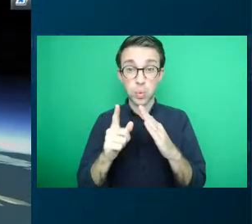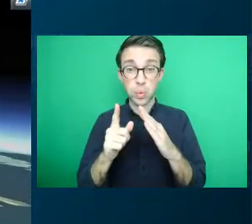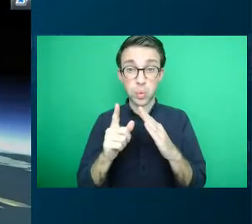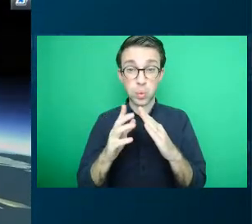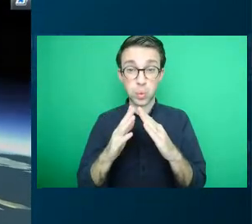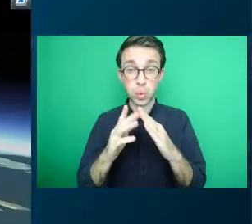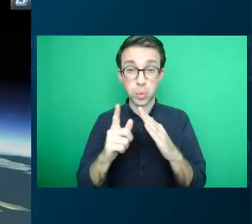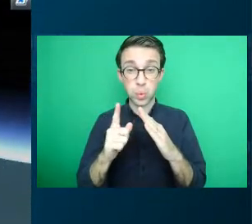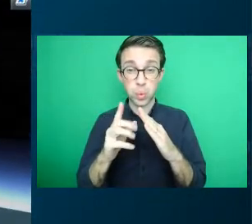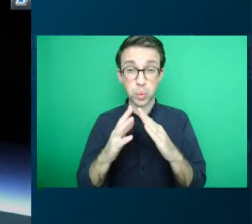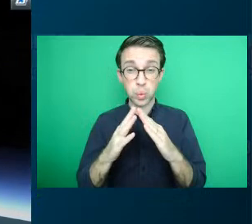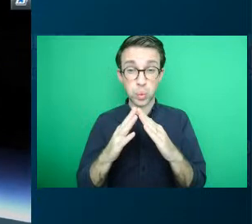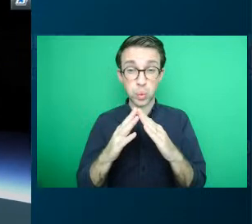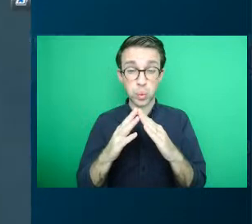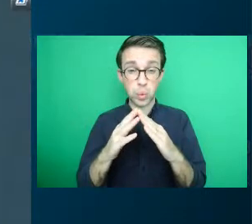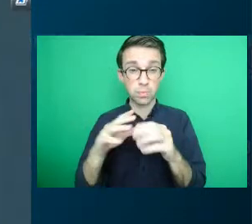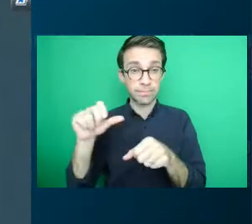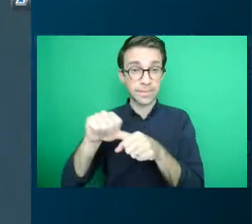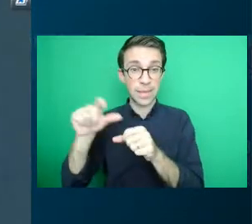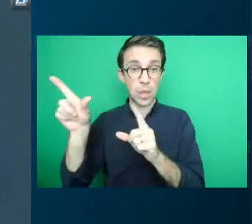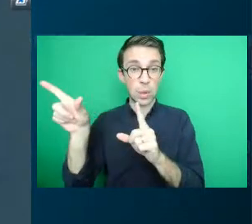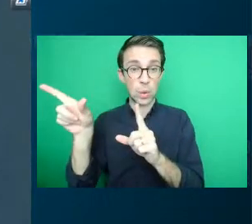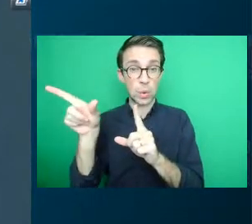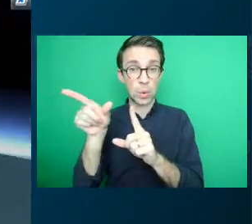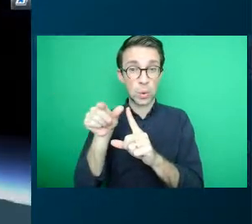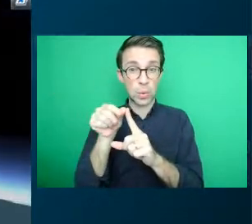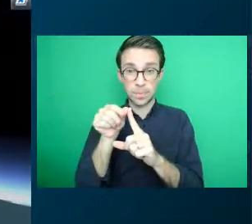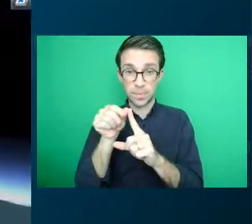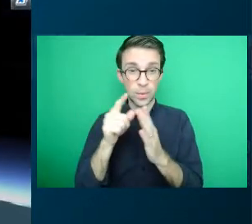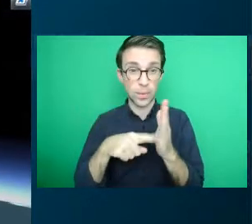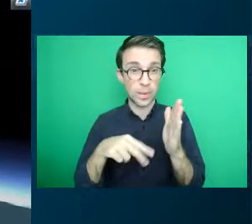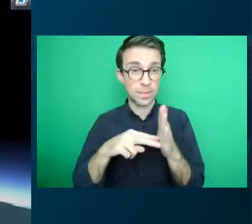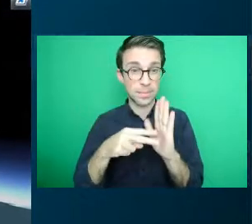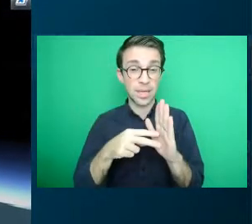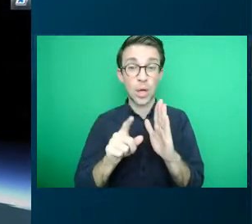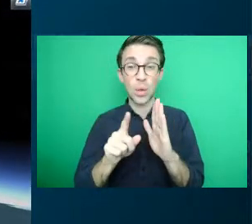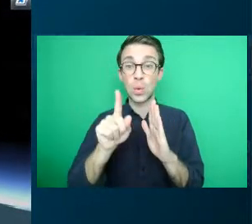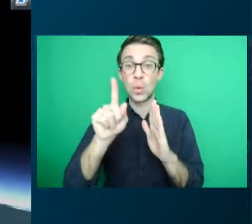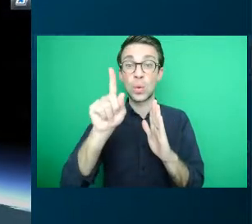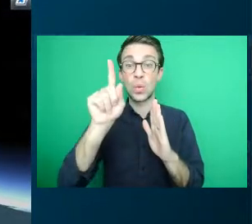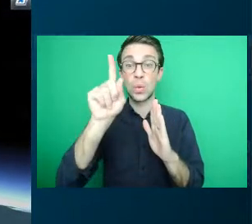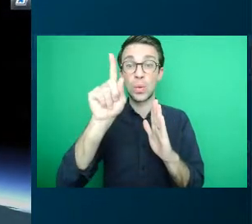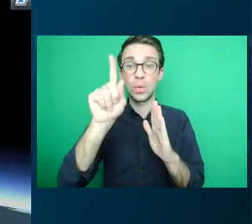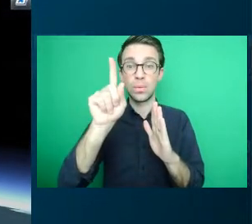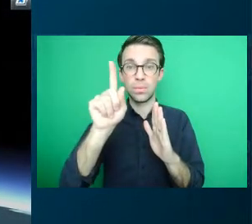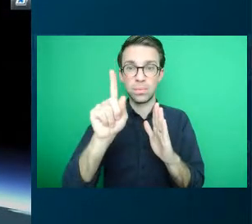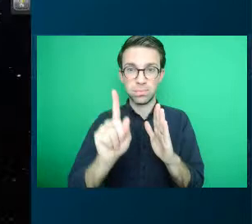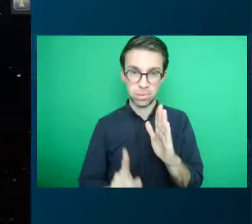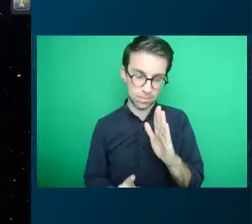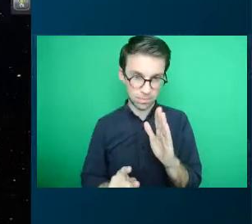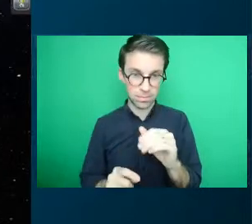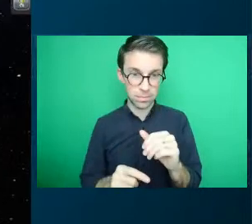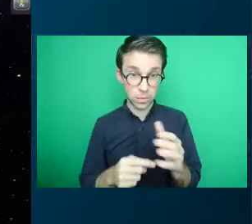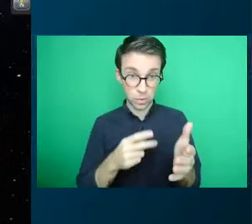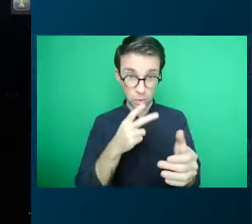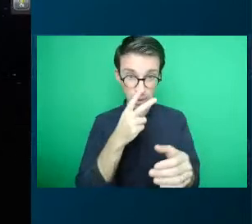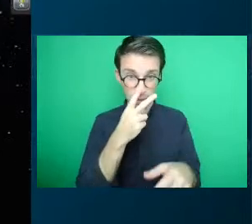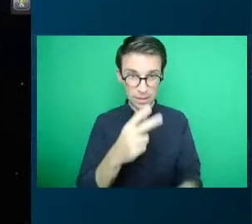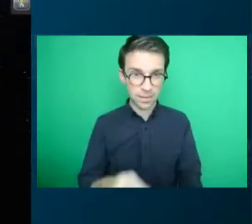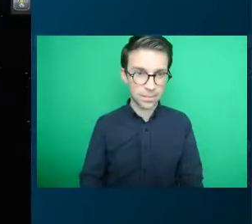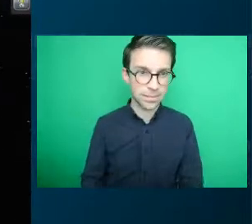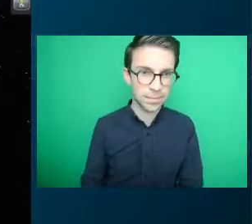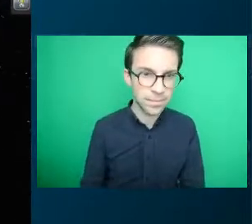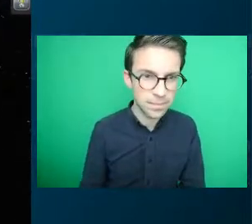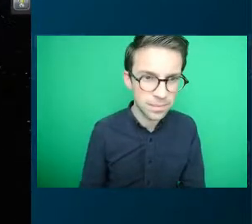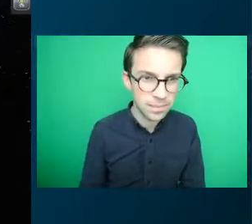tank has emptied out, and that means I'm just going to be falling back down again. Let's see. I can actually look at my orbital trajectory and see how